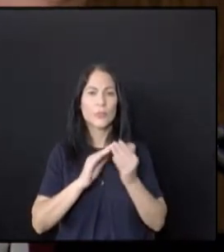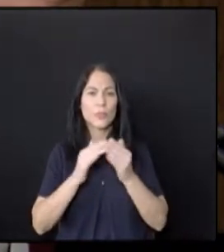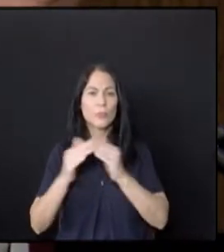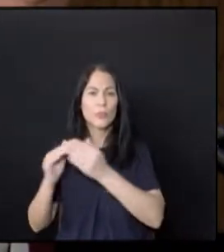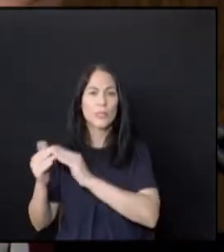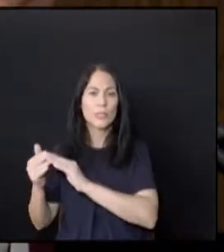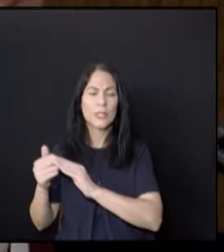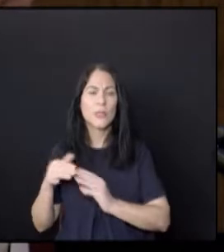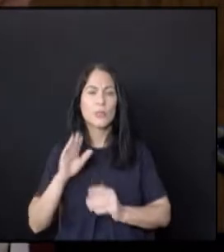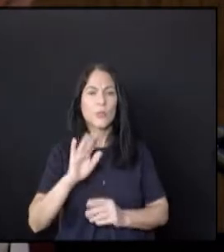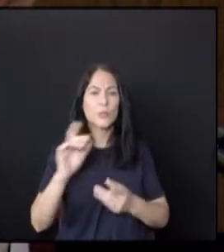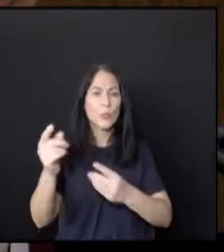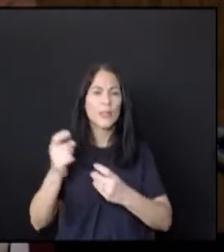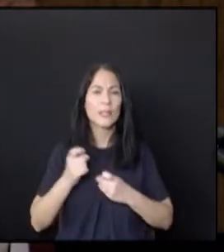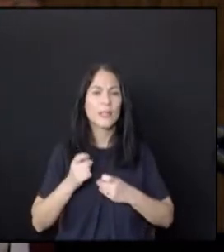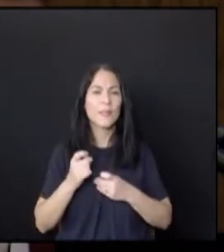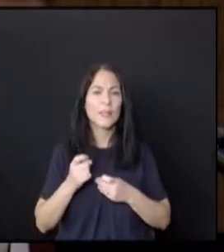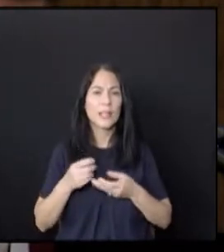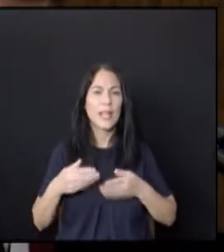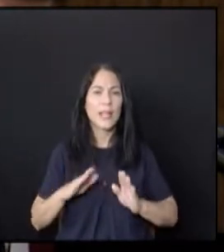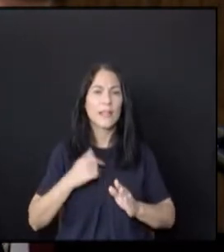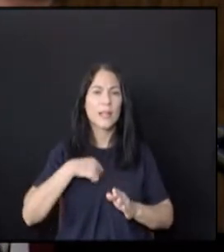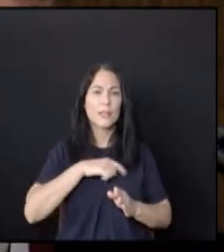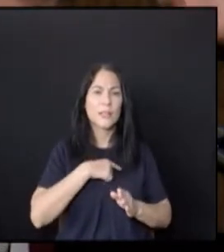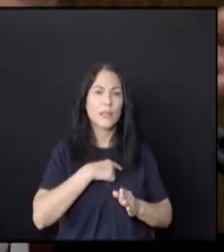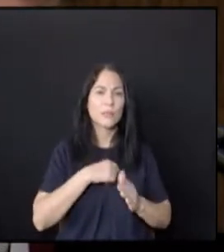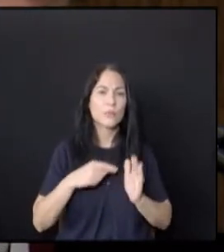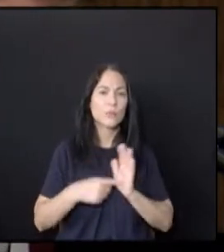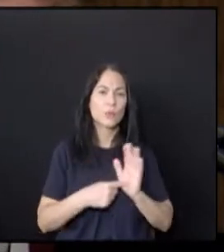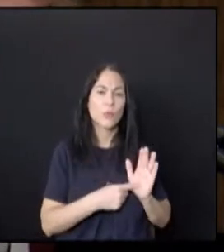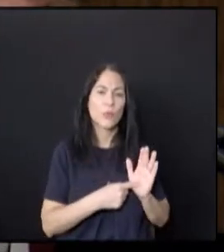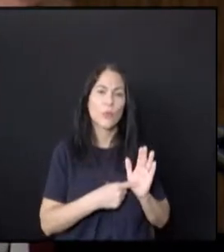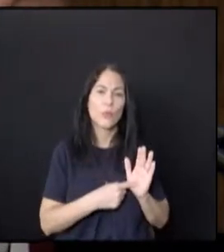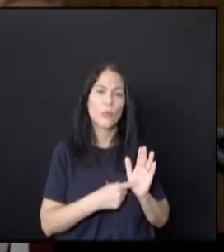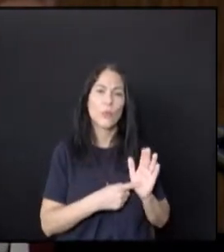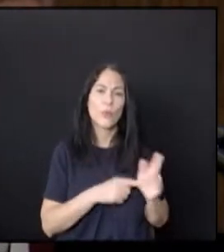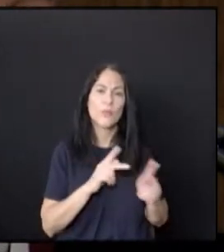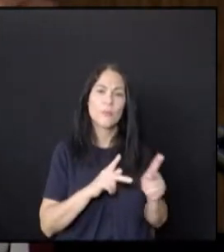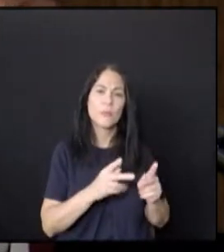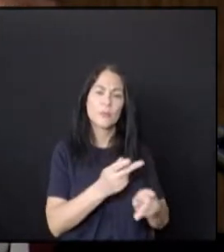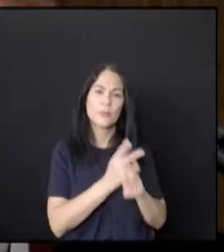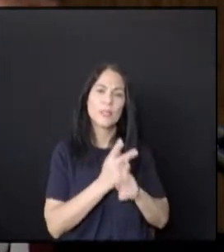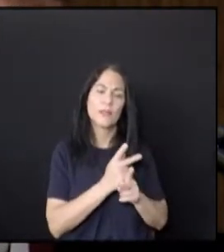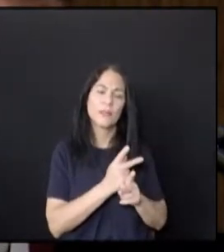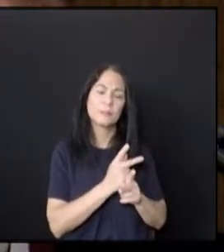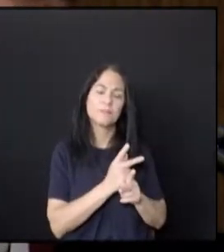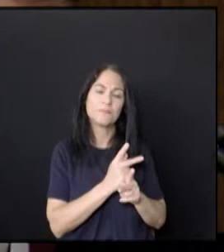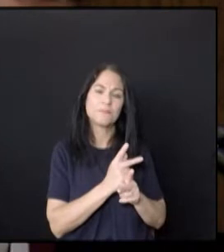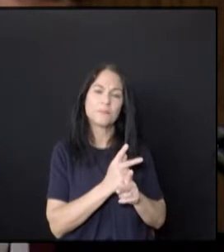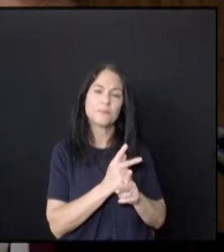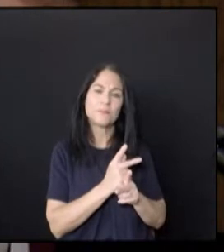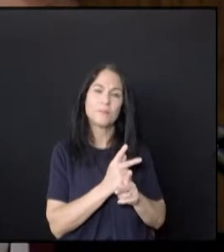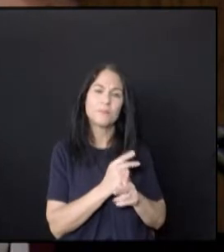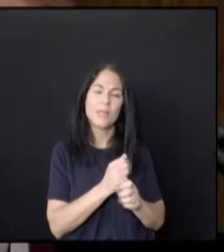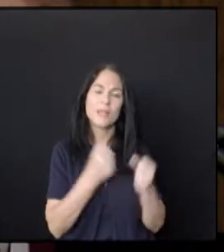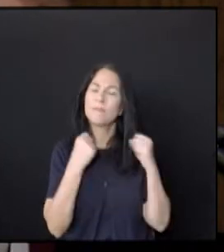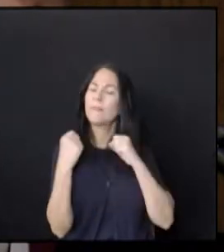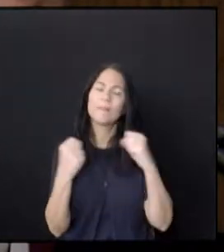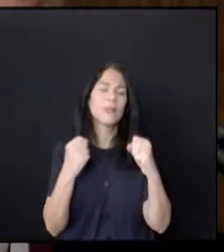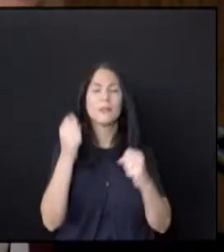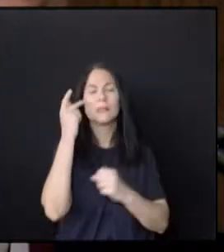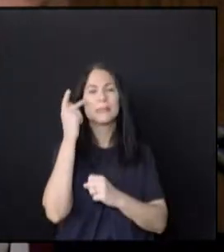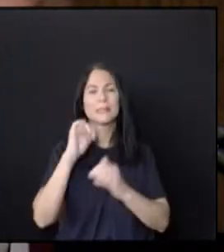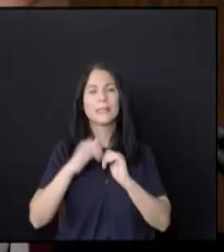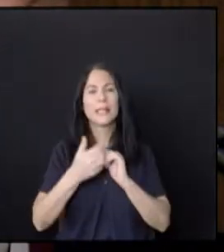is allowing us to be the church right now to our community. And it is powerful to see how God is